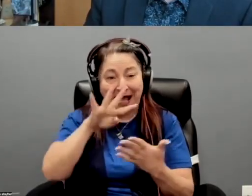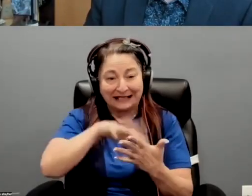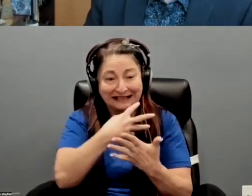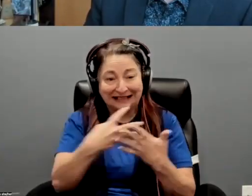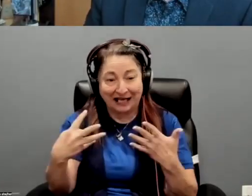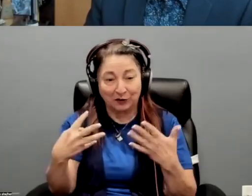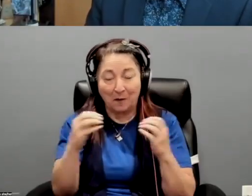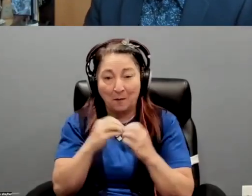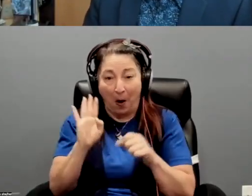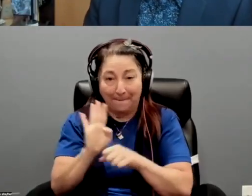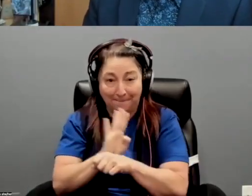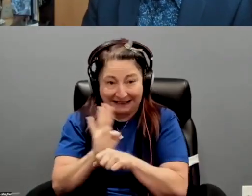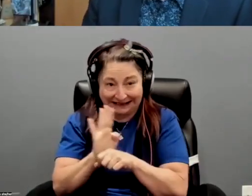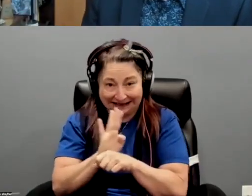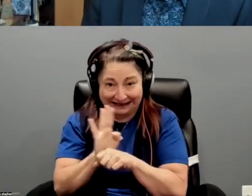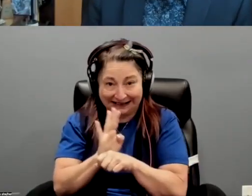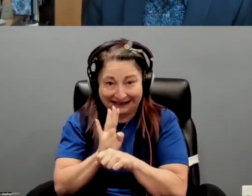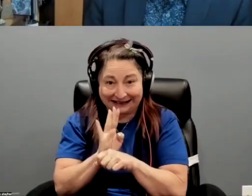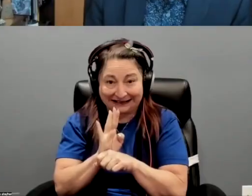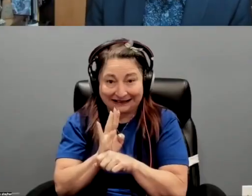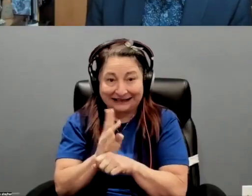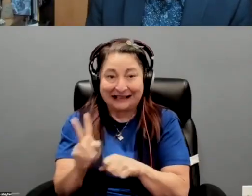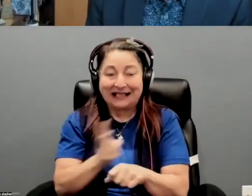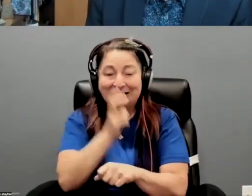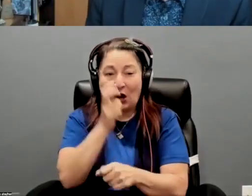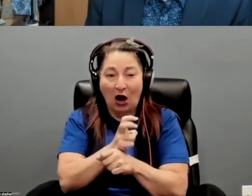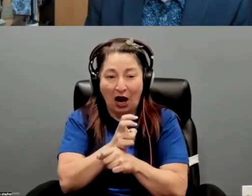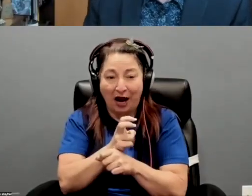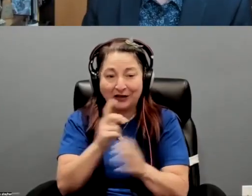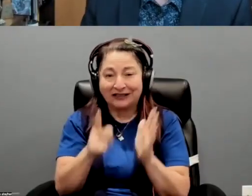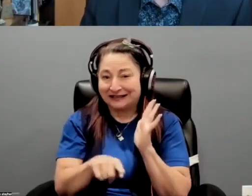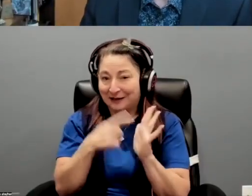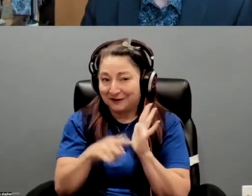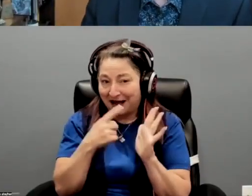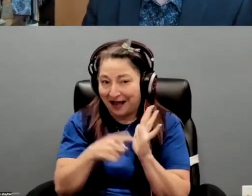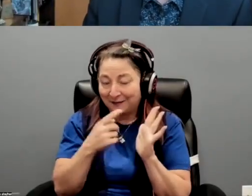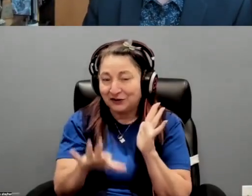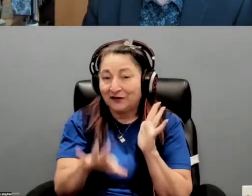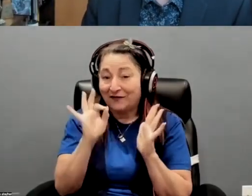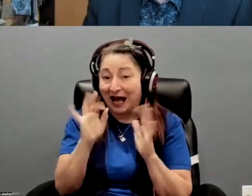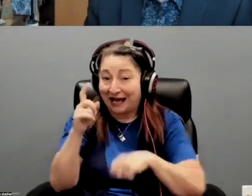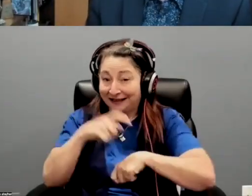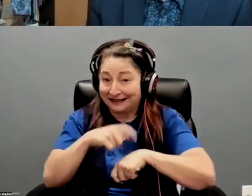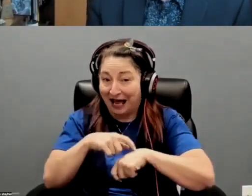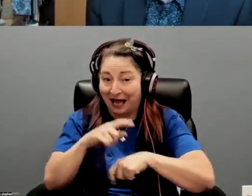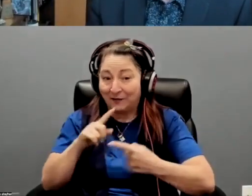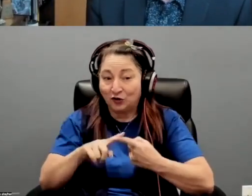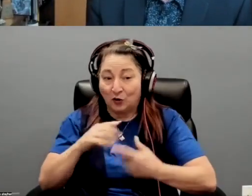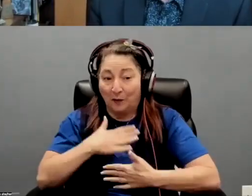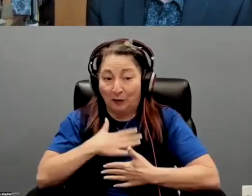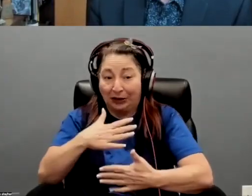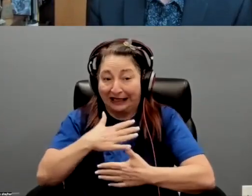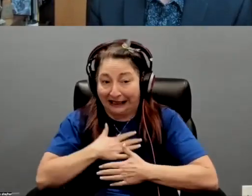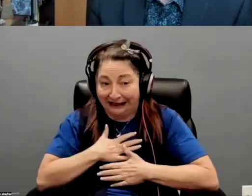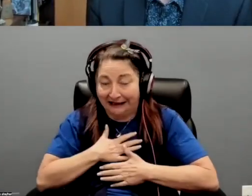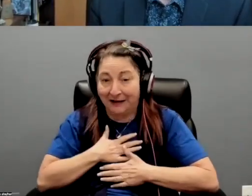lot more busy, it is hard sometimes to find that time to just breathe, but it's something